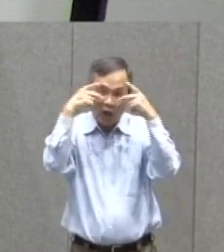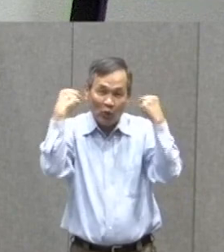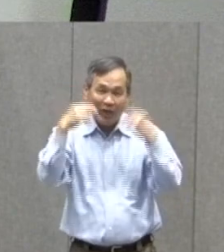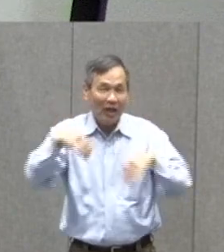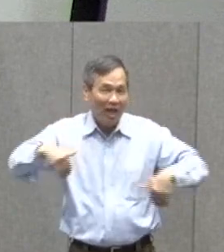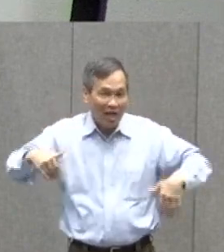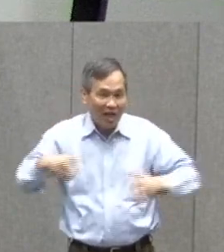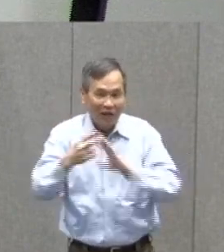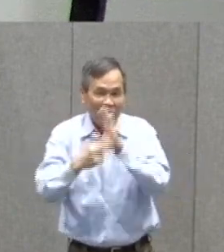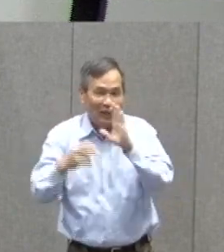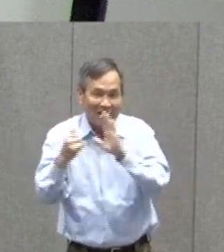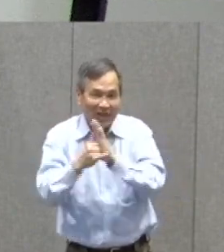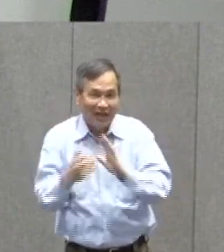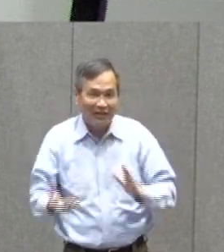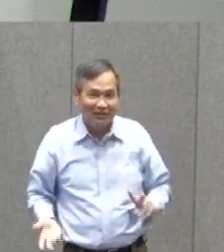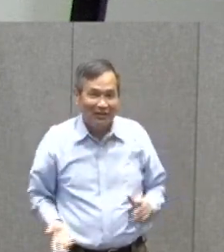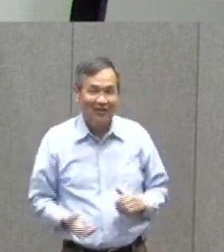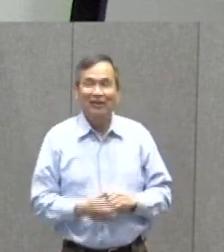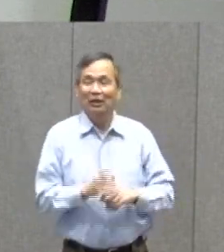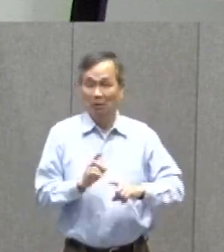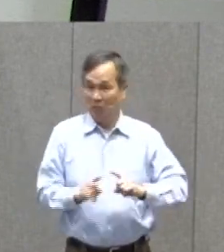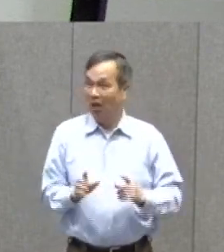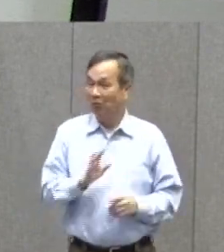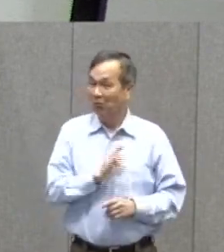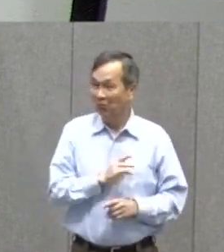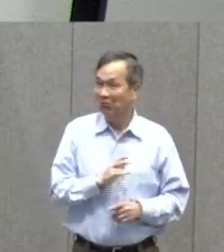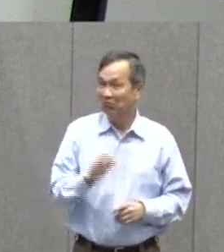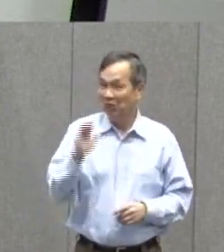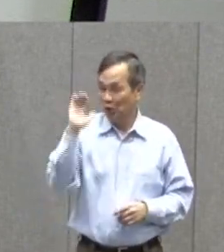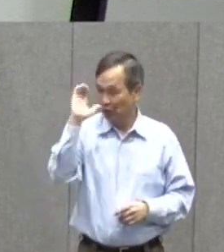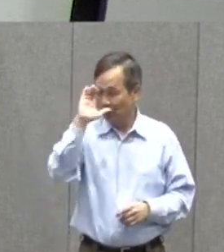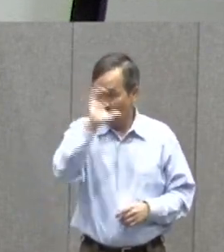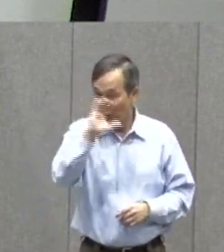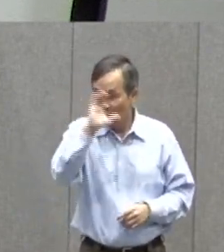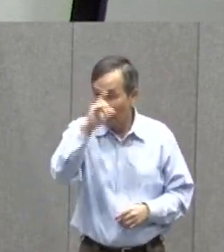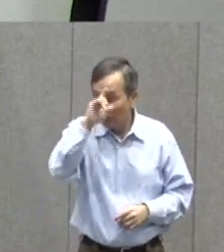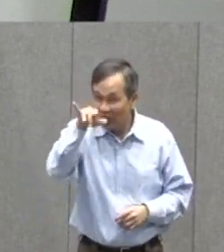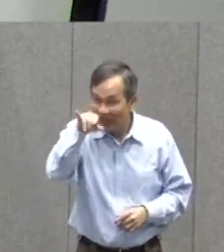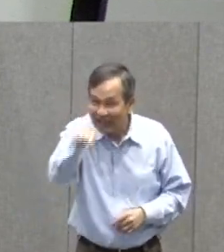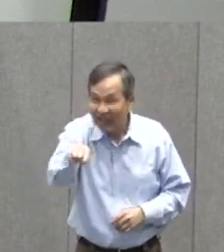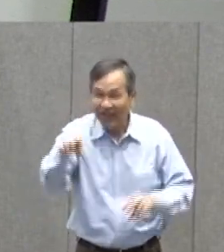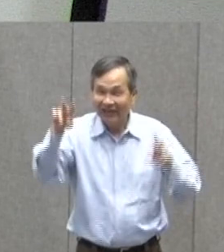remember, I think that would be another great title for you to look for and to read.